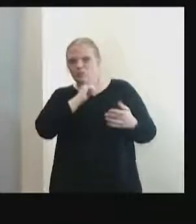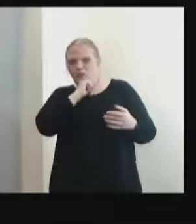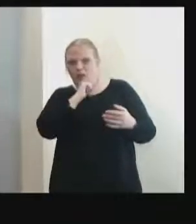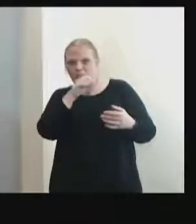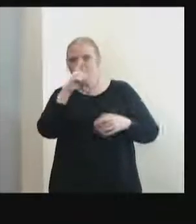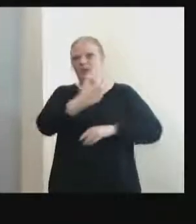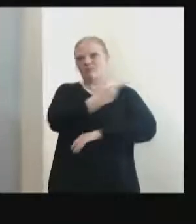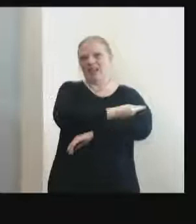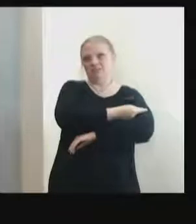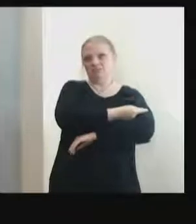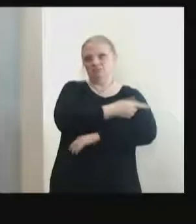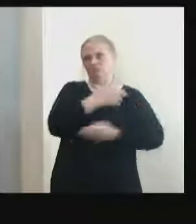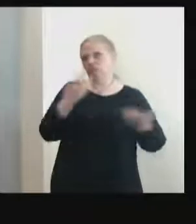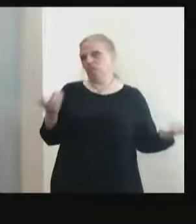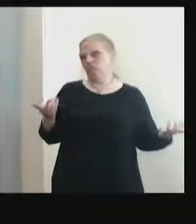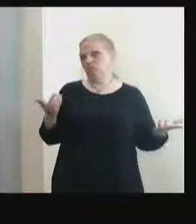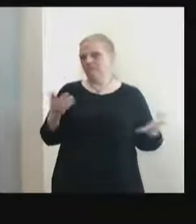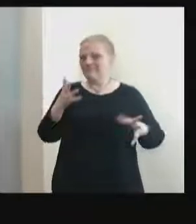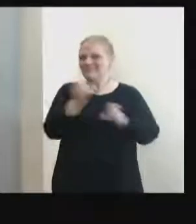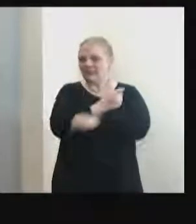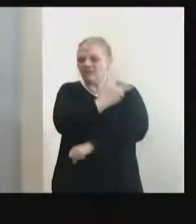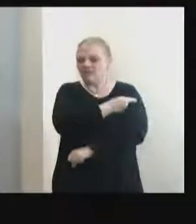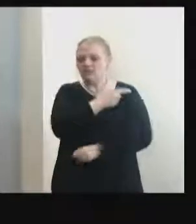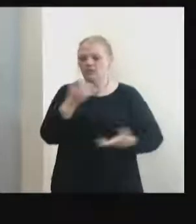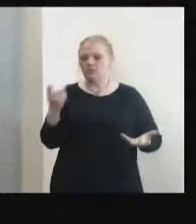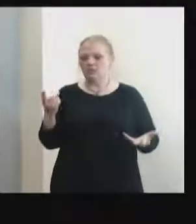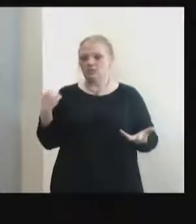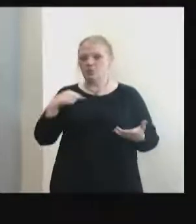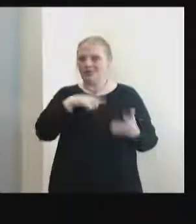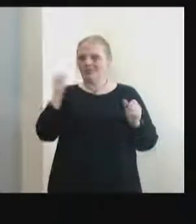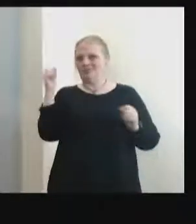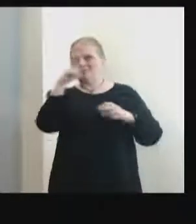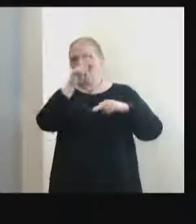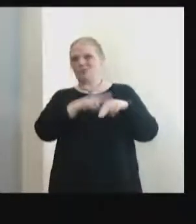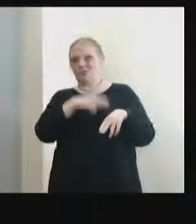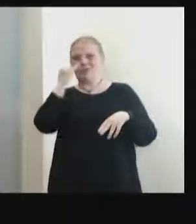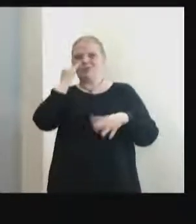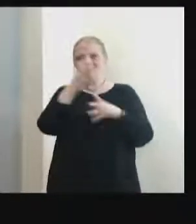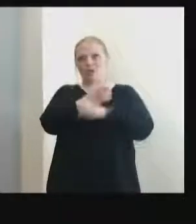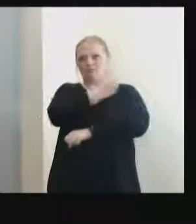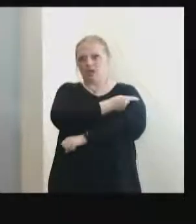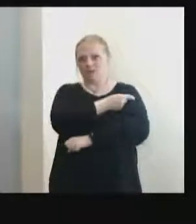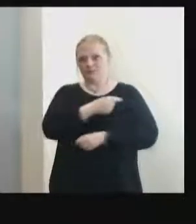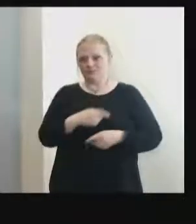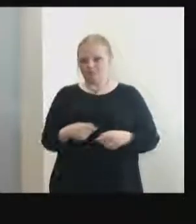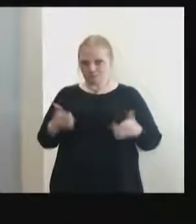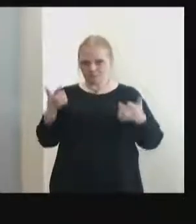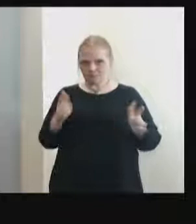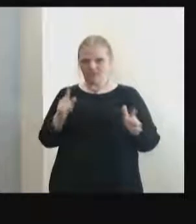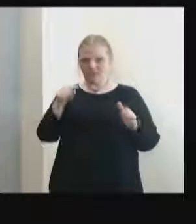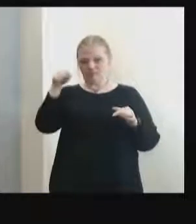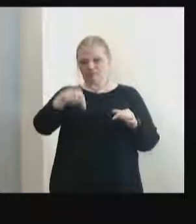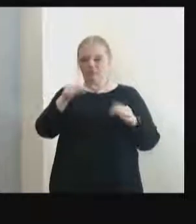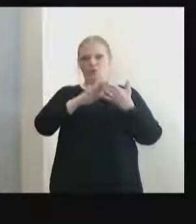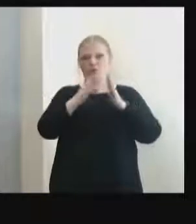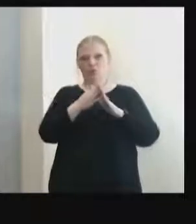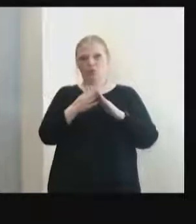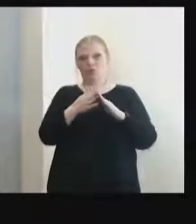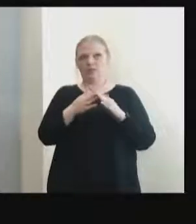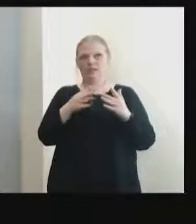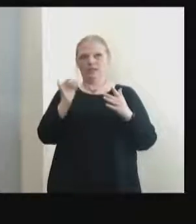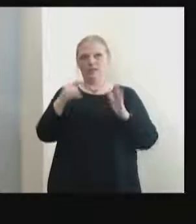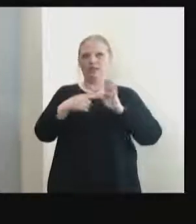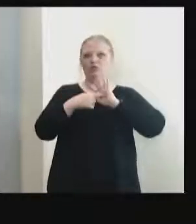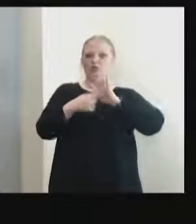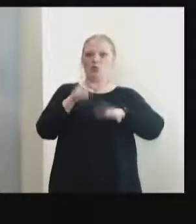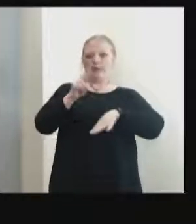to be vaccinated. Get vaccinated, folks. We can get back to normal by getting vaccinated. Let's be the community that bucks the national trend